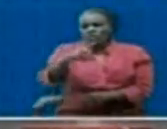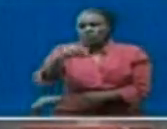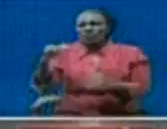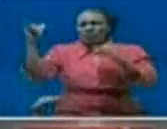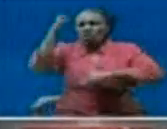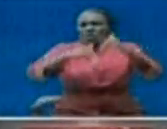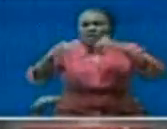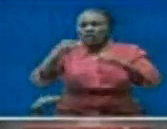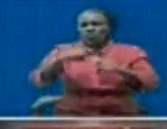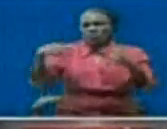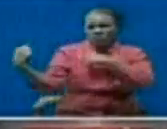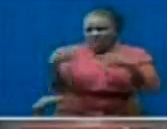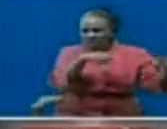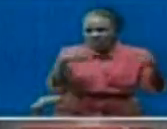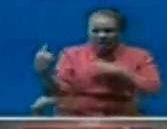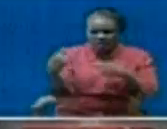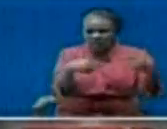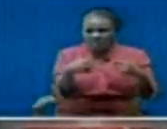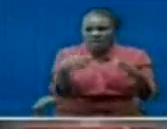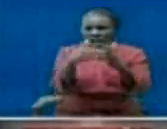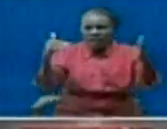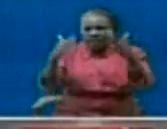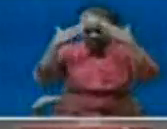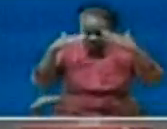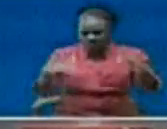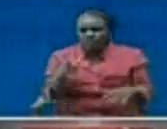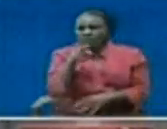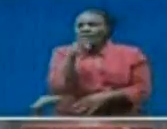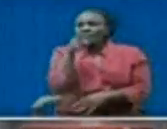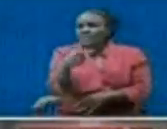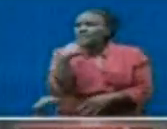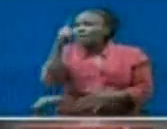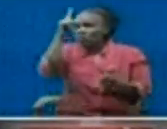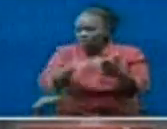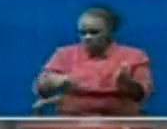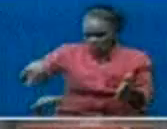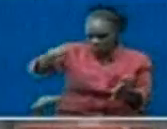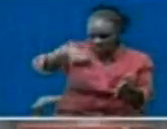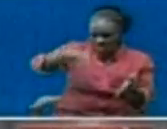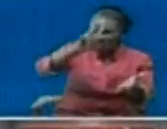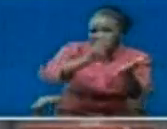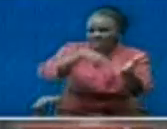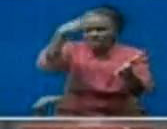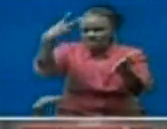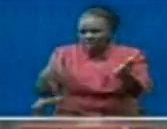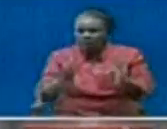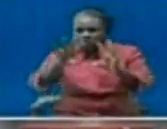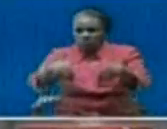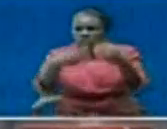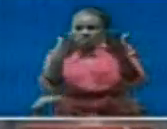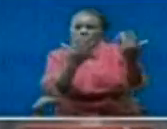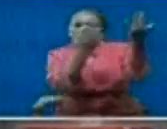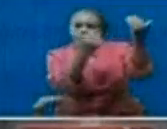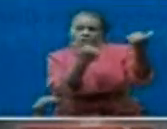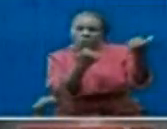and fight jihad, which is against Islam, and become terrorists, that tells you that we have failed in giving them the hope and dignity. A